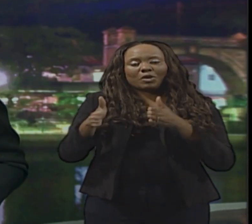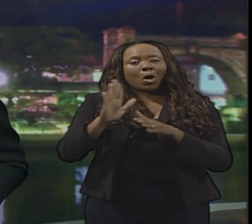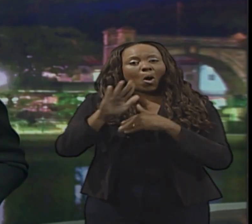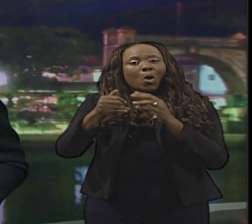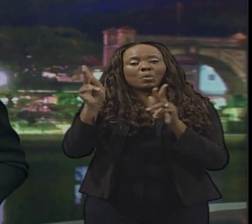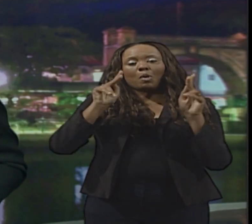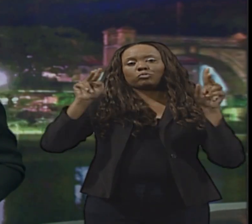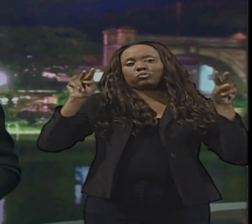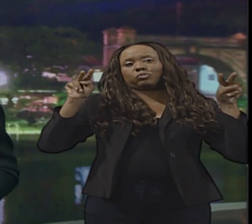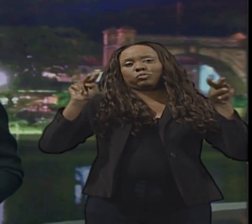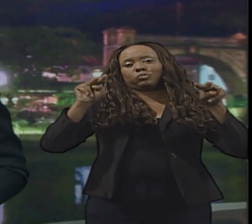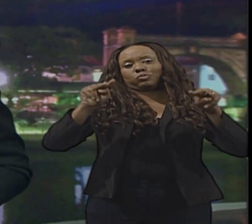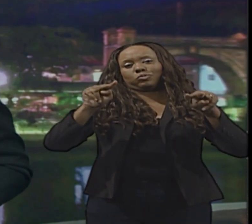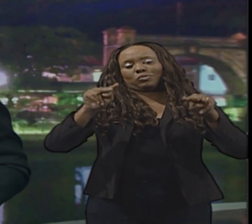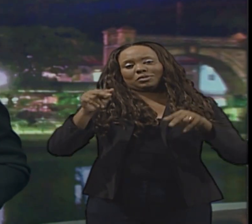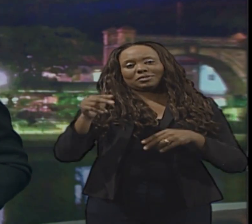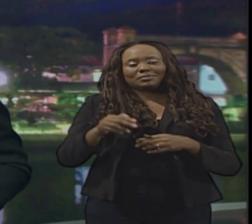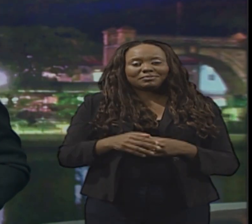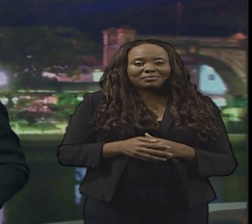ceremony at the Bay Street Esplanade.